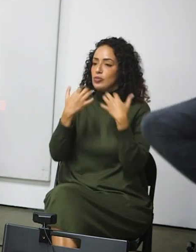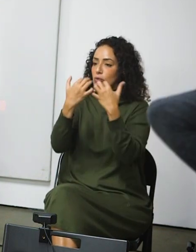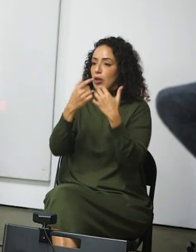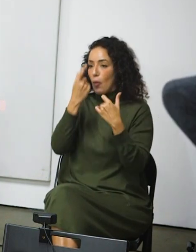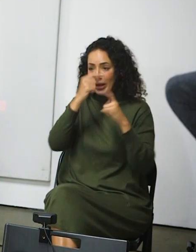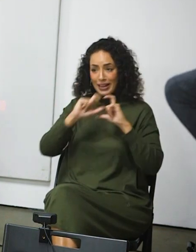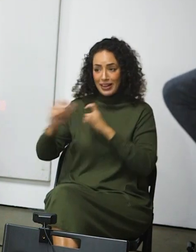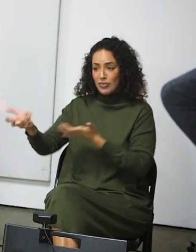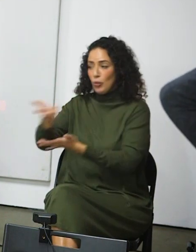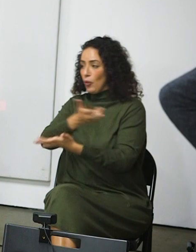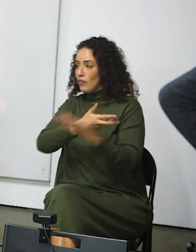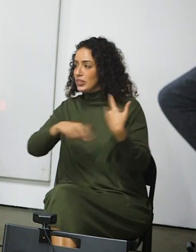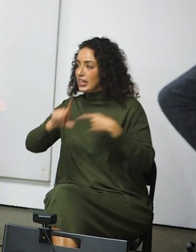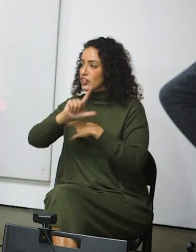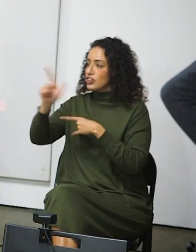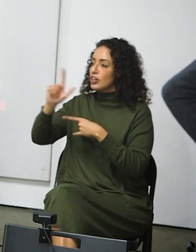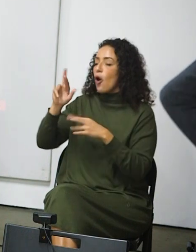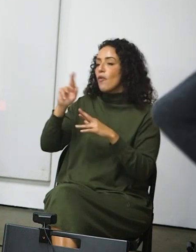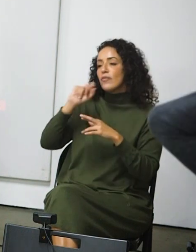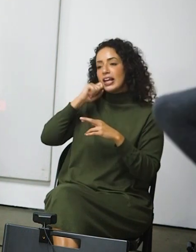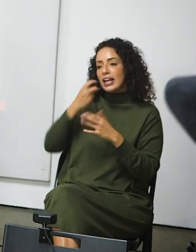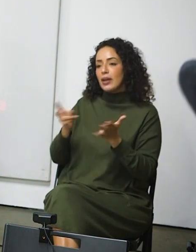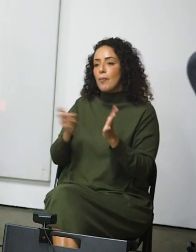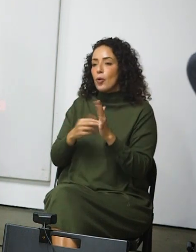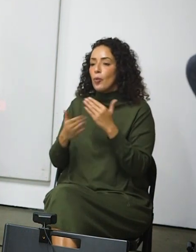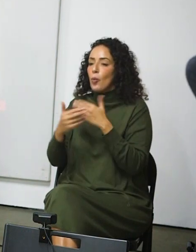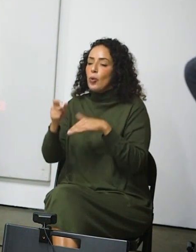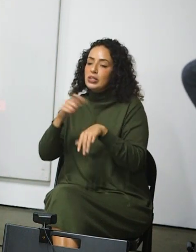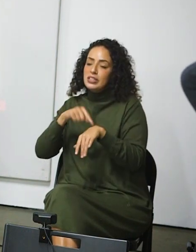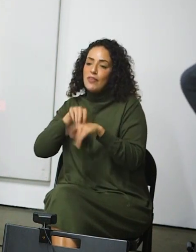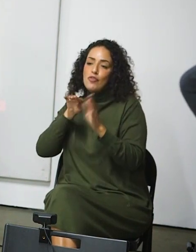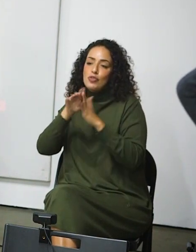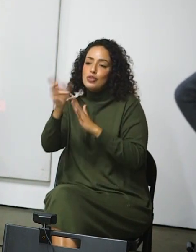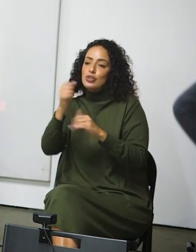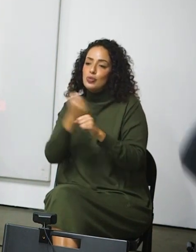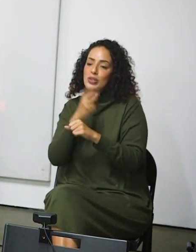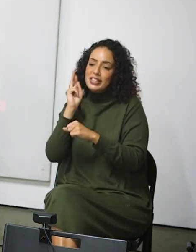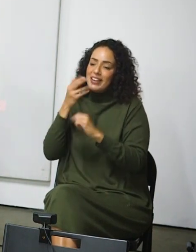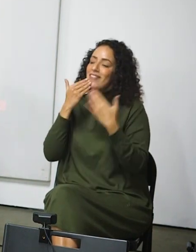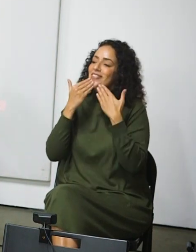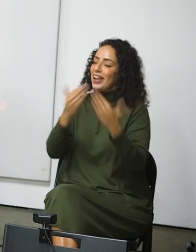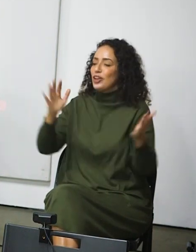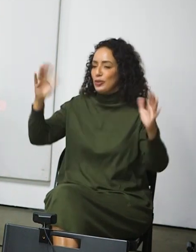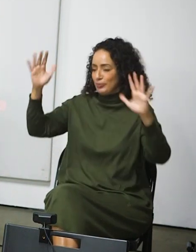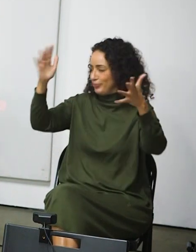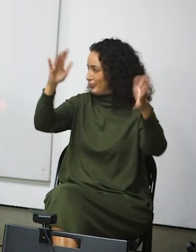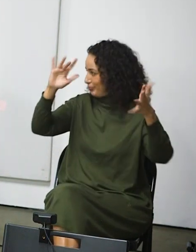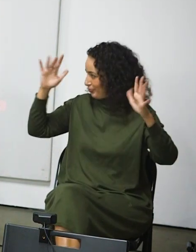conversation afterwards, and maybe we'll find another time to do this again. All right, thank you, everyone.